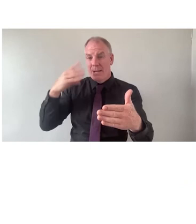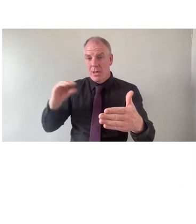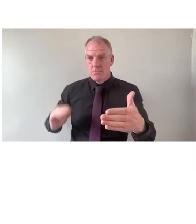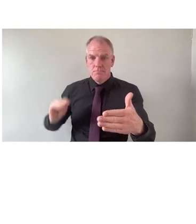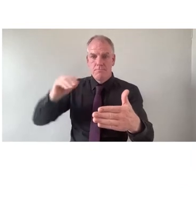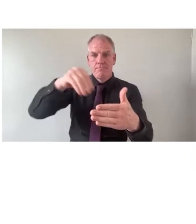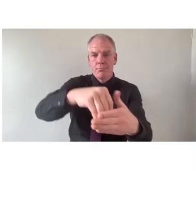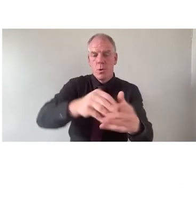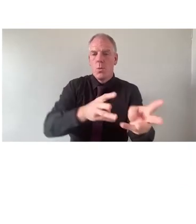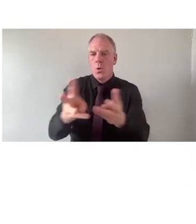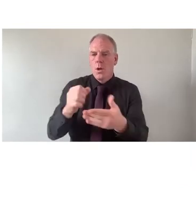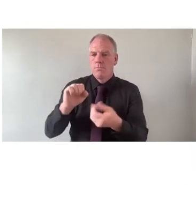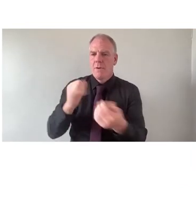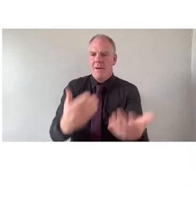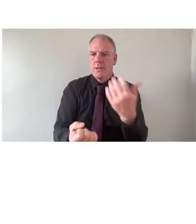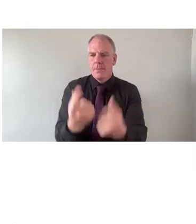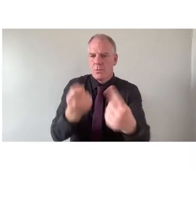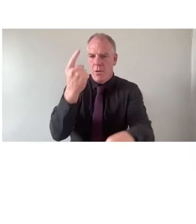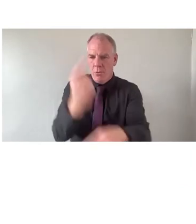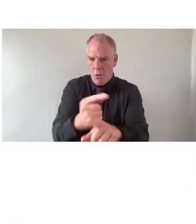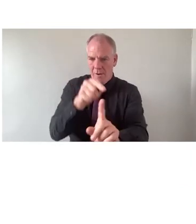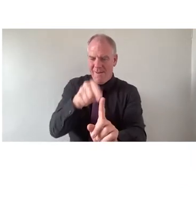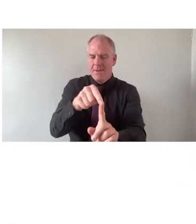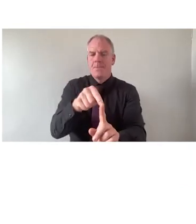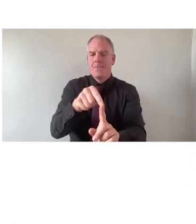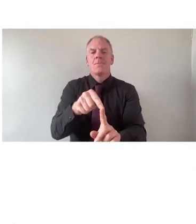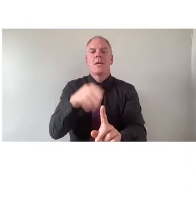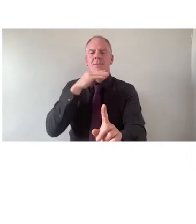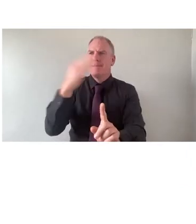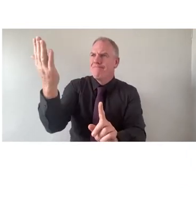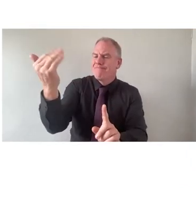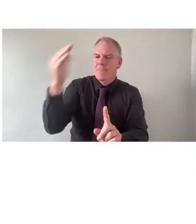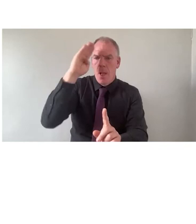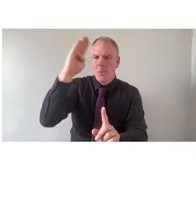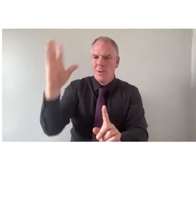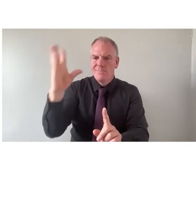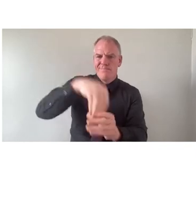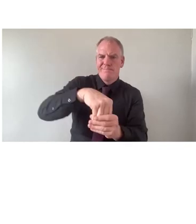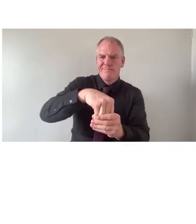education and go to work. And the key issue there then becomes, co-opting employers